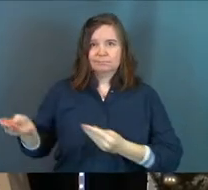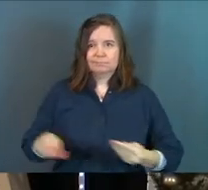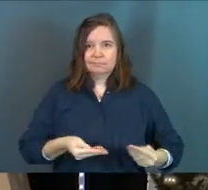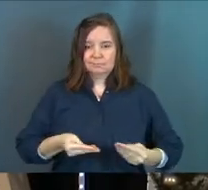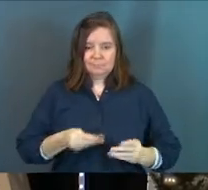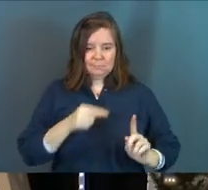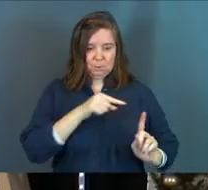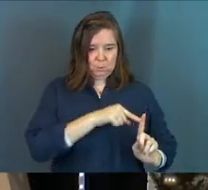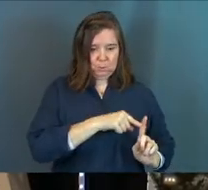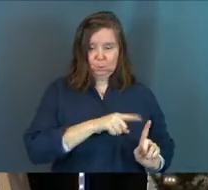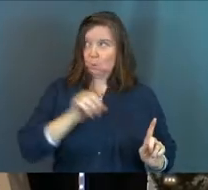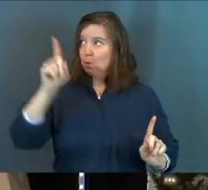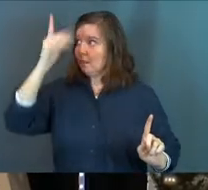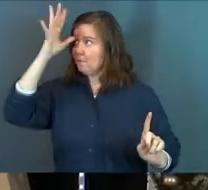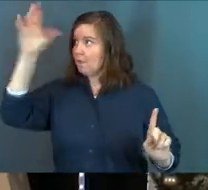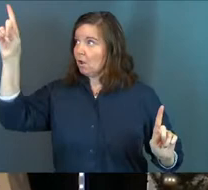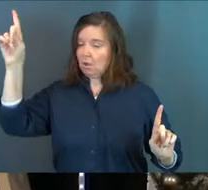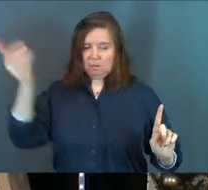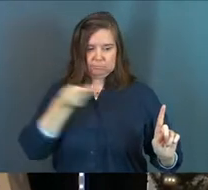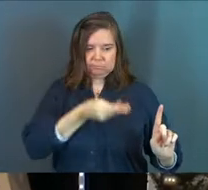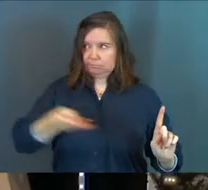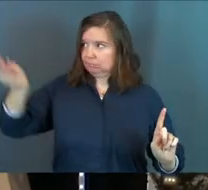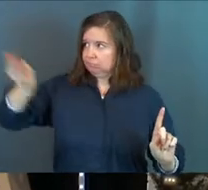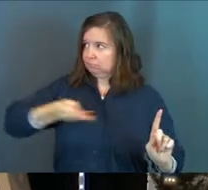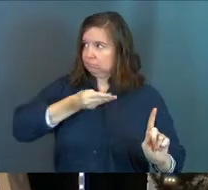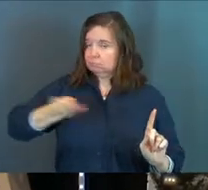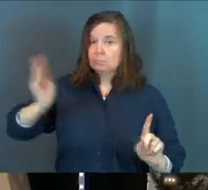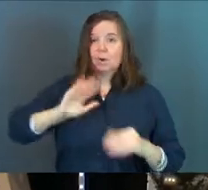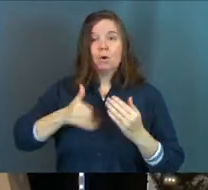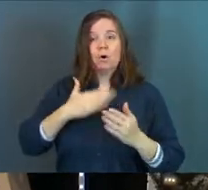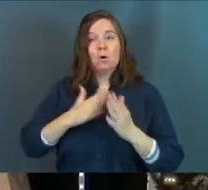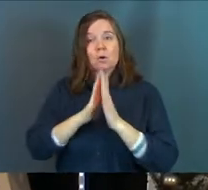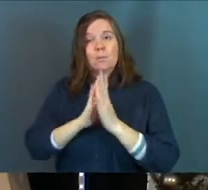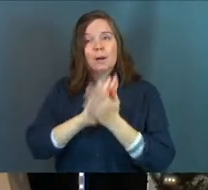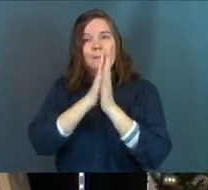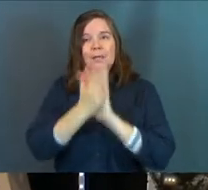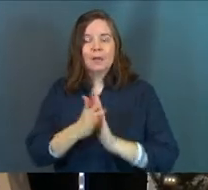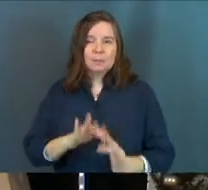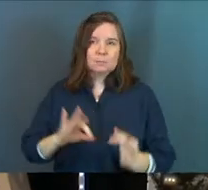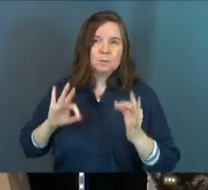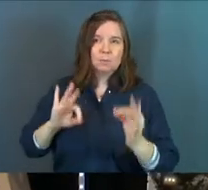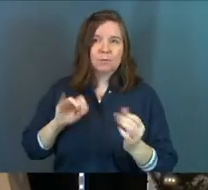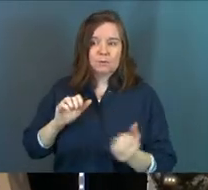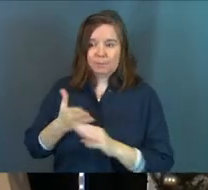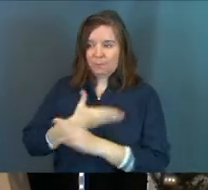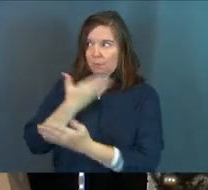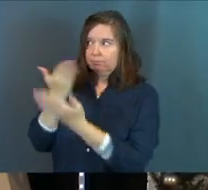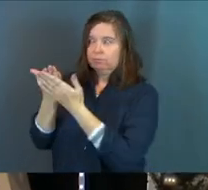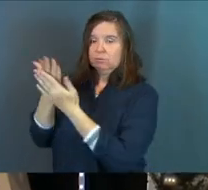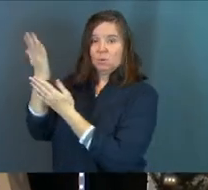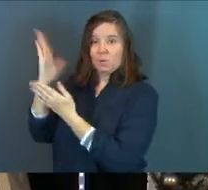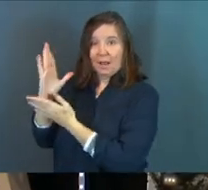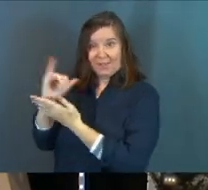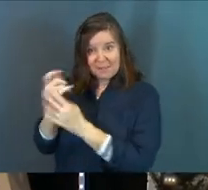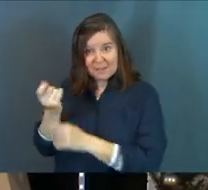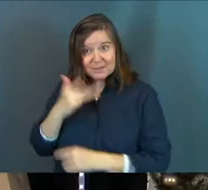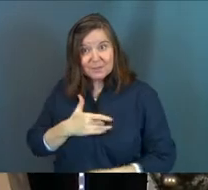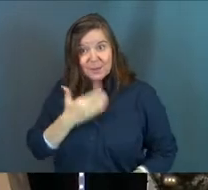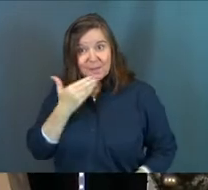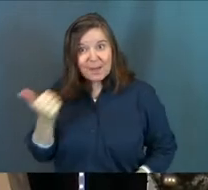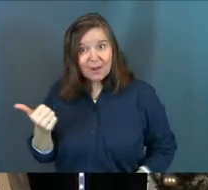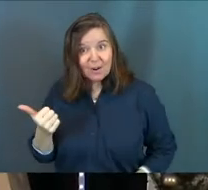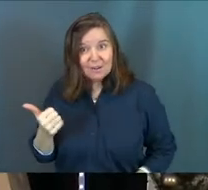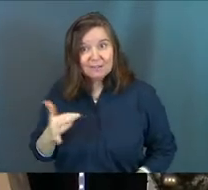interceder between you and the Father's throne. And all your prayers become perfect before they hit God. Doesn't that make you feel